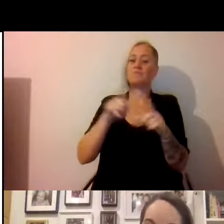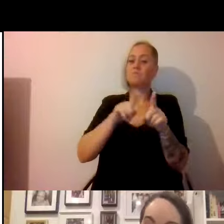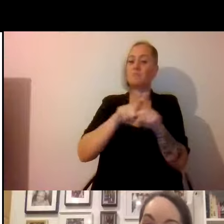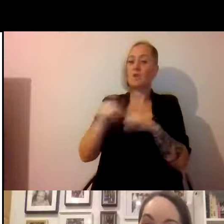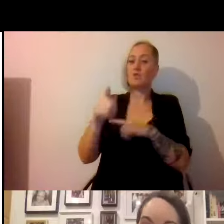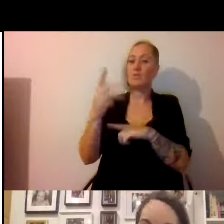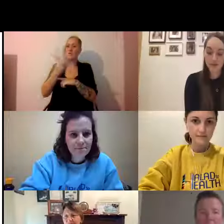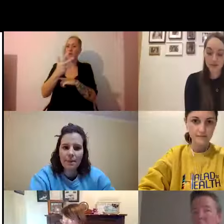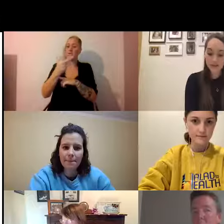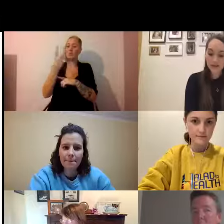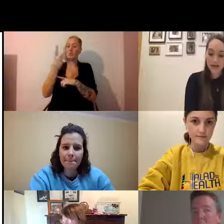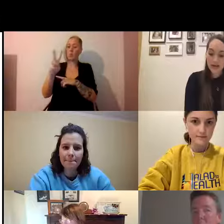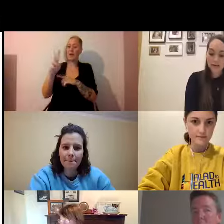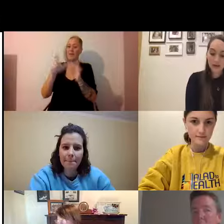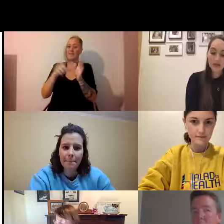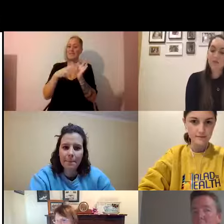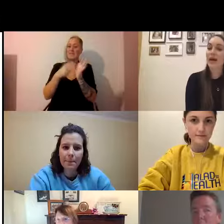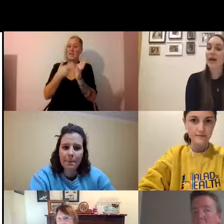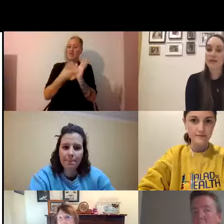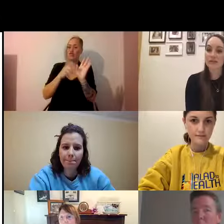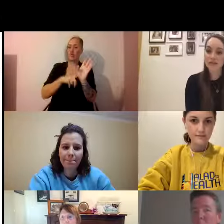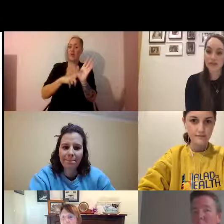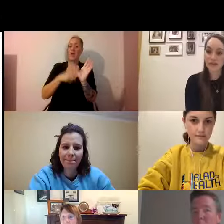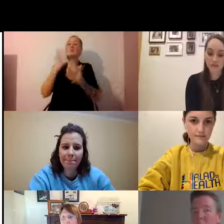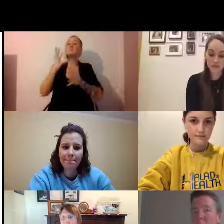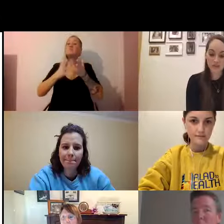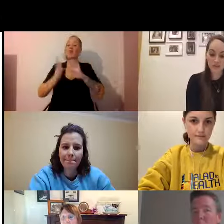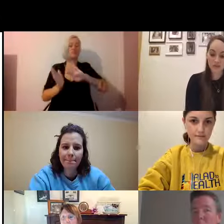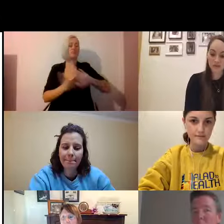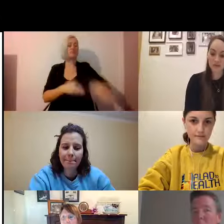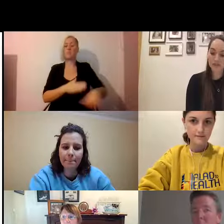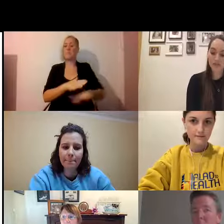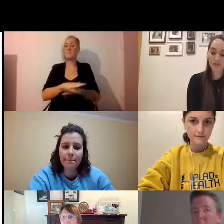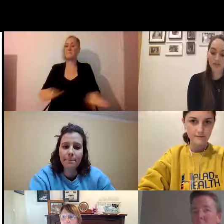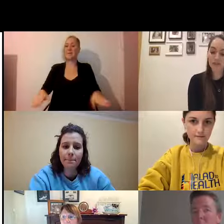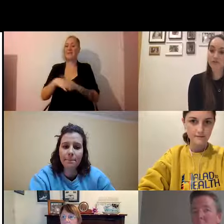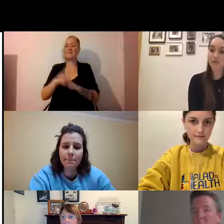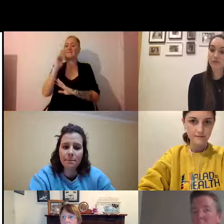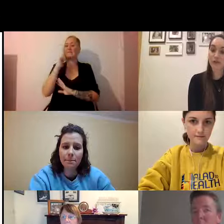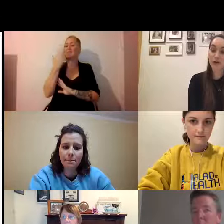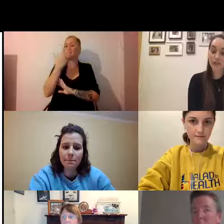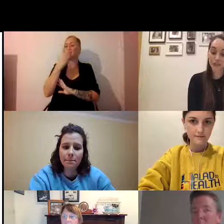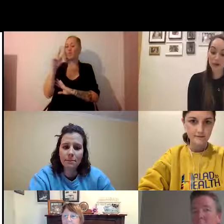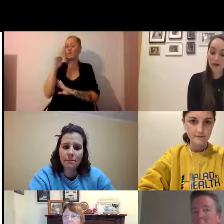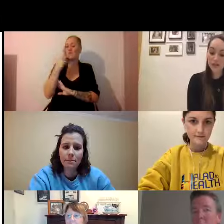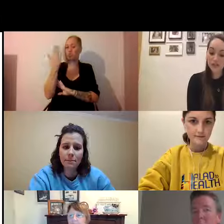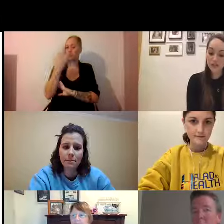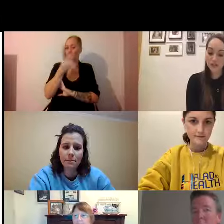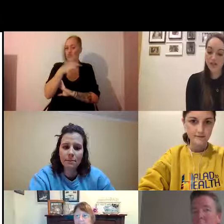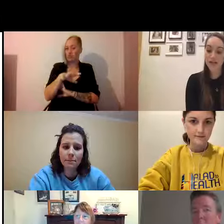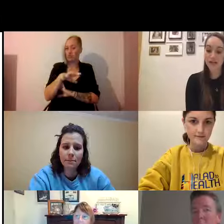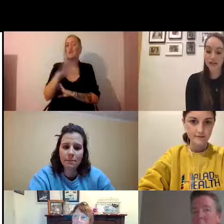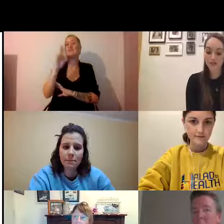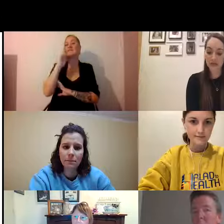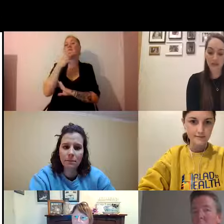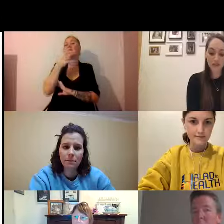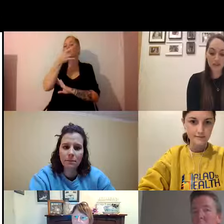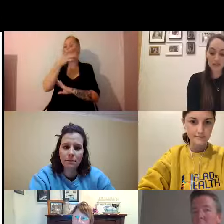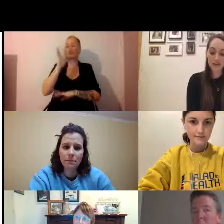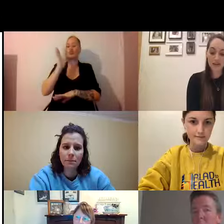19th and 20th centuries, signing was banned in schools for deaf children. Deaf children were actually punished for using their